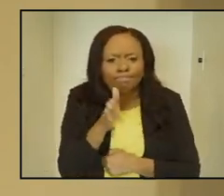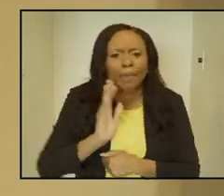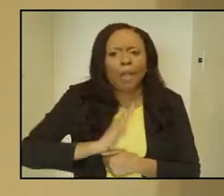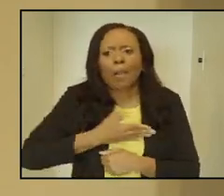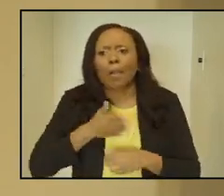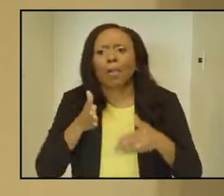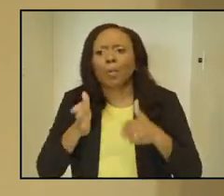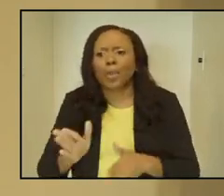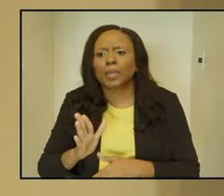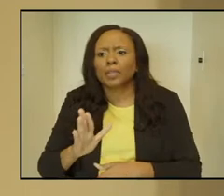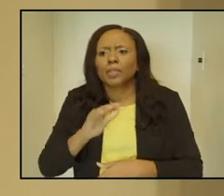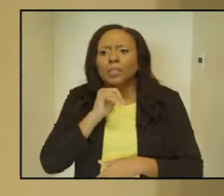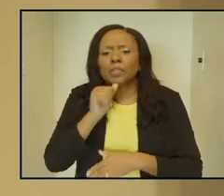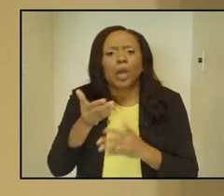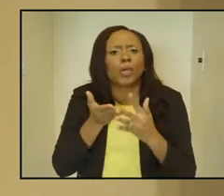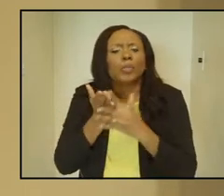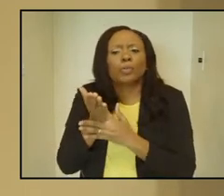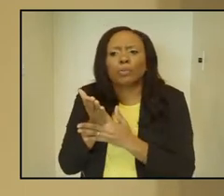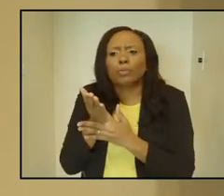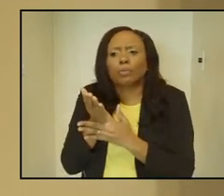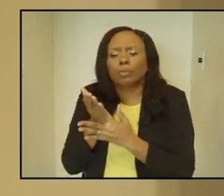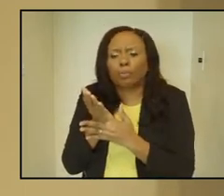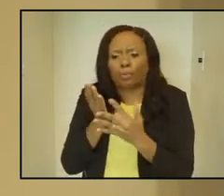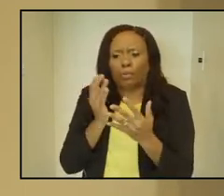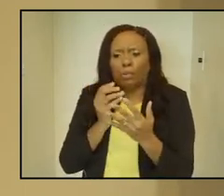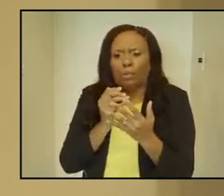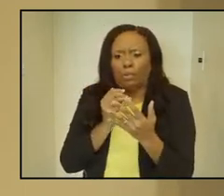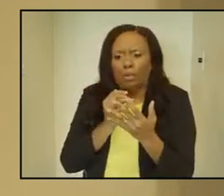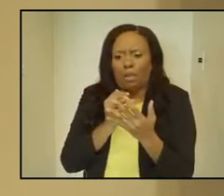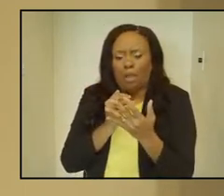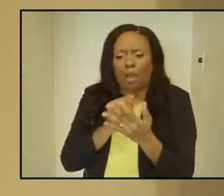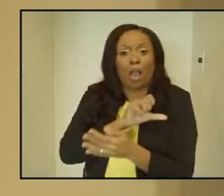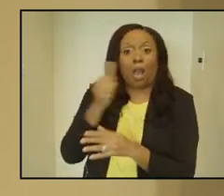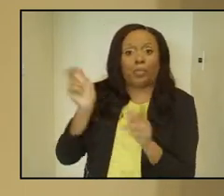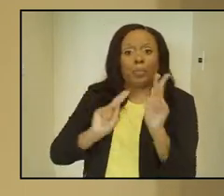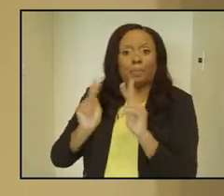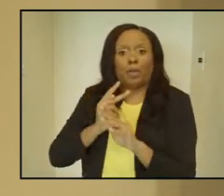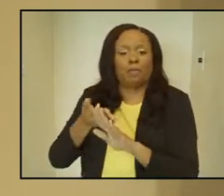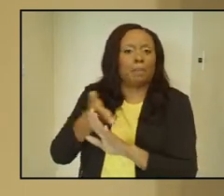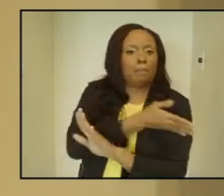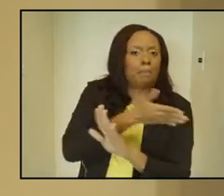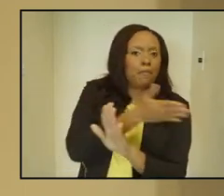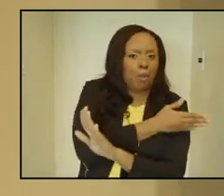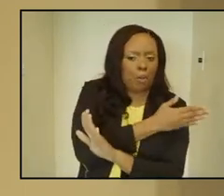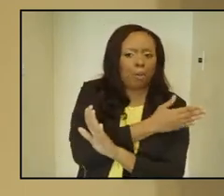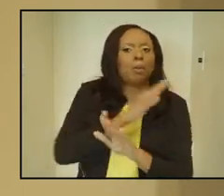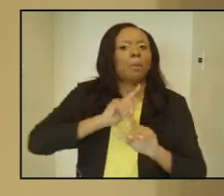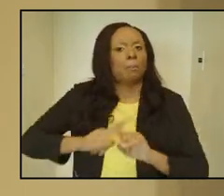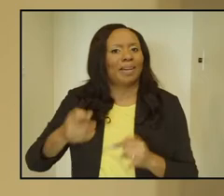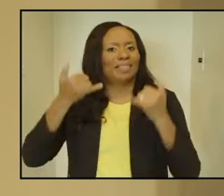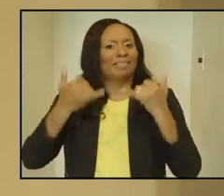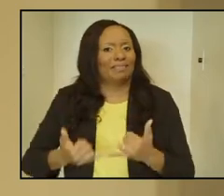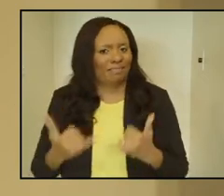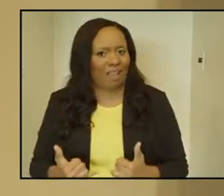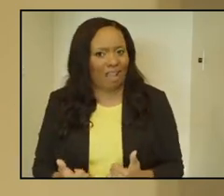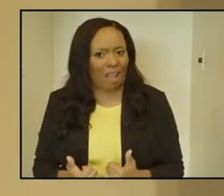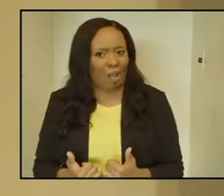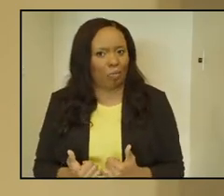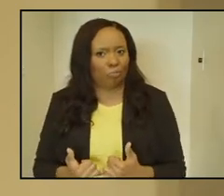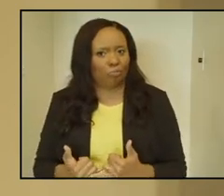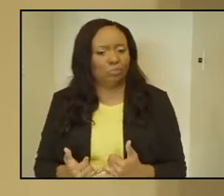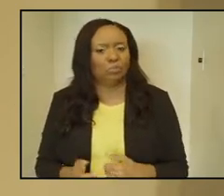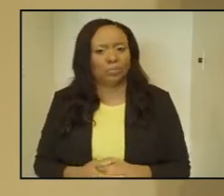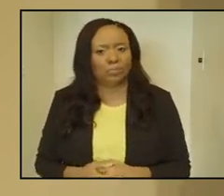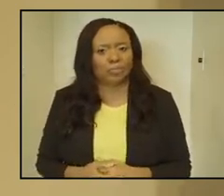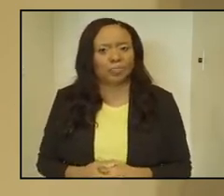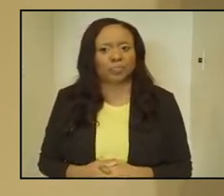foreign exchange that is so critical to keep our heads above water. So that a piece of legislation, magnificent as it was when it